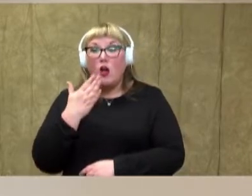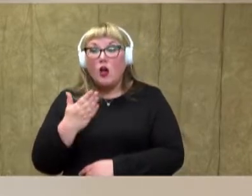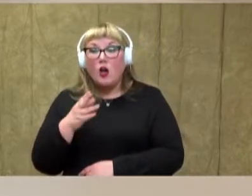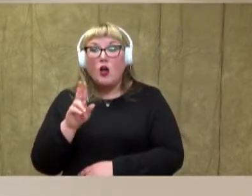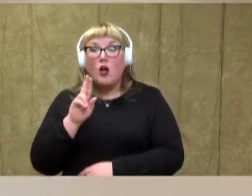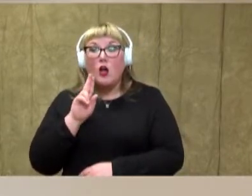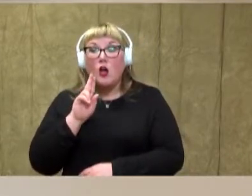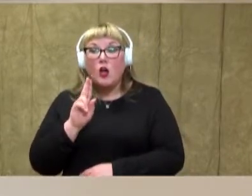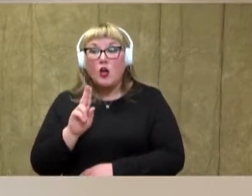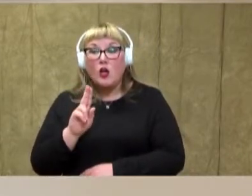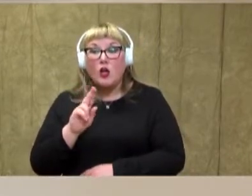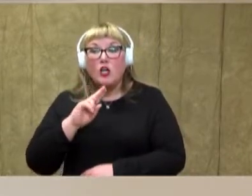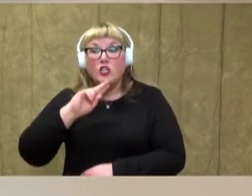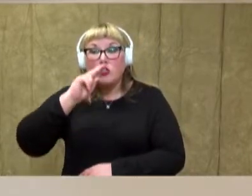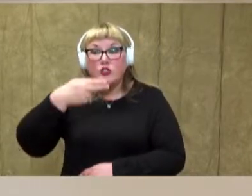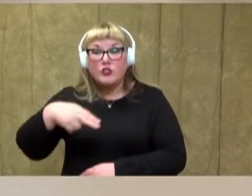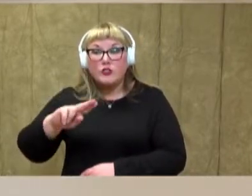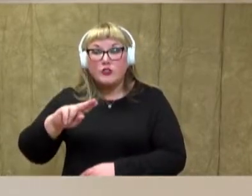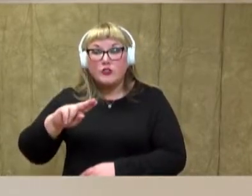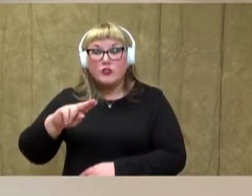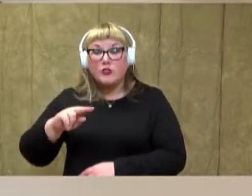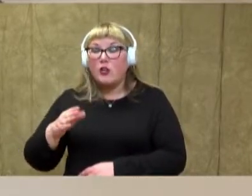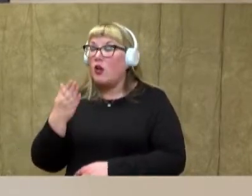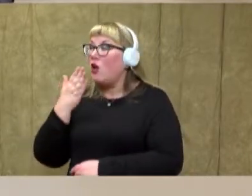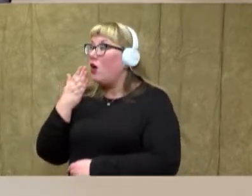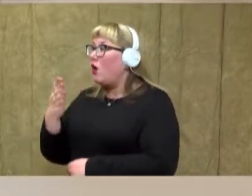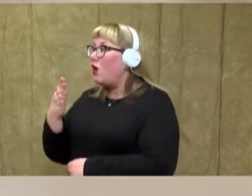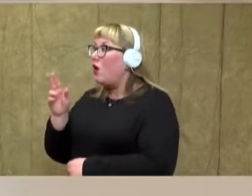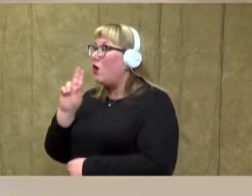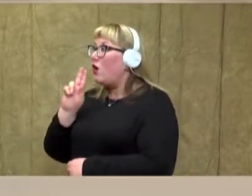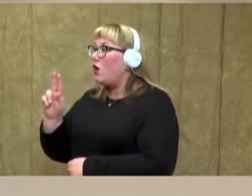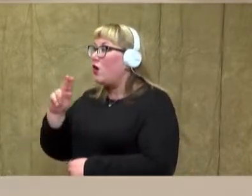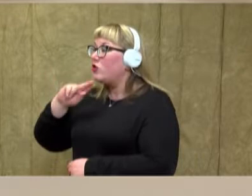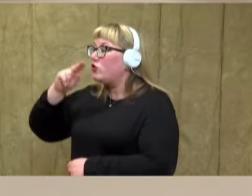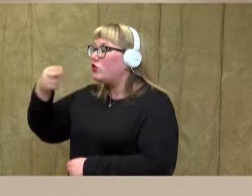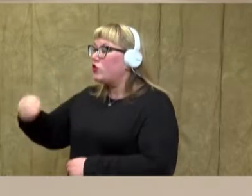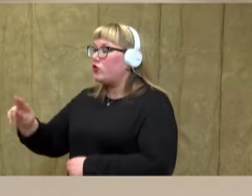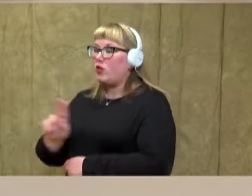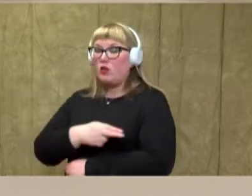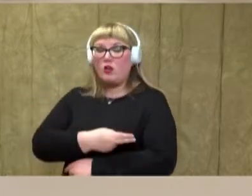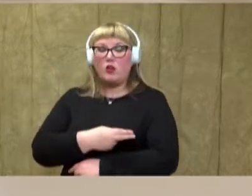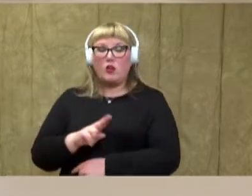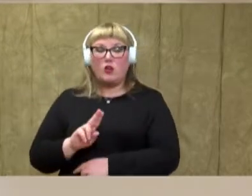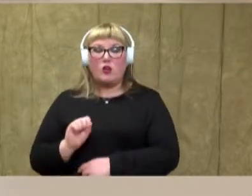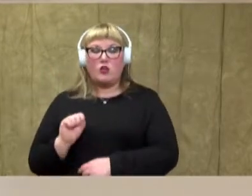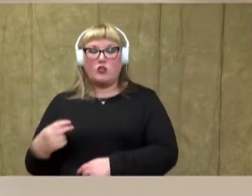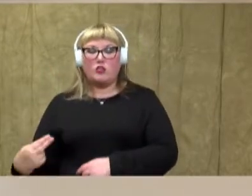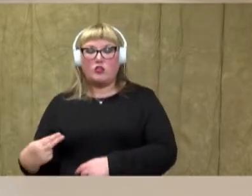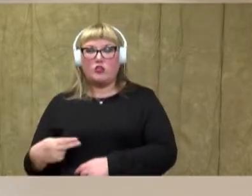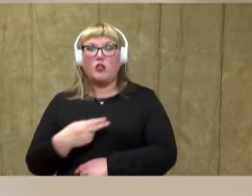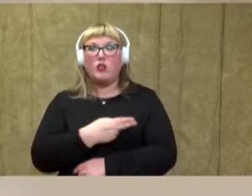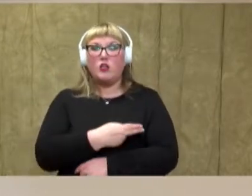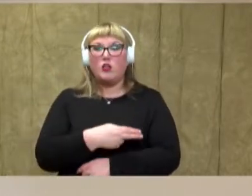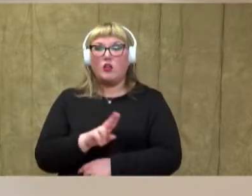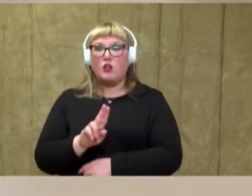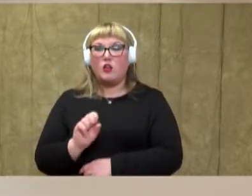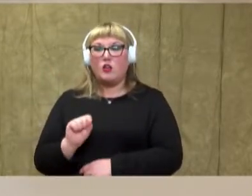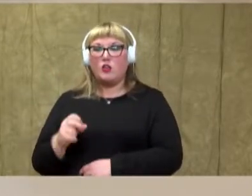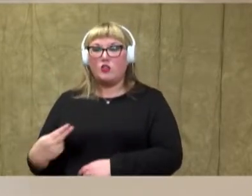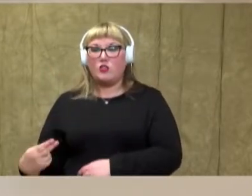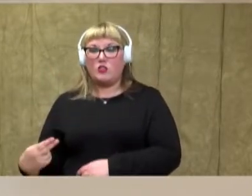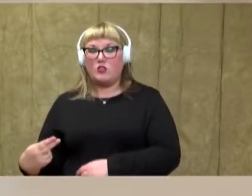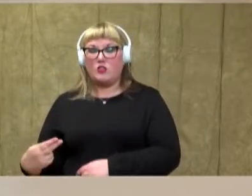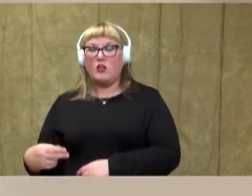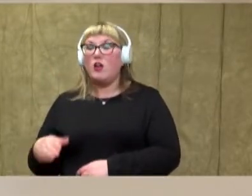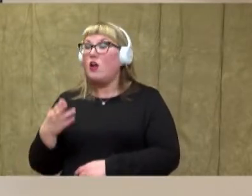you see familiar digraph here and the letters that represent the digraph, shh, you need to tell me yes or no, and